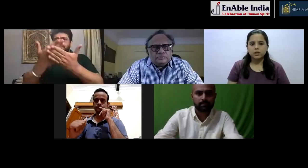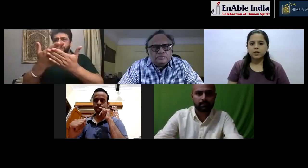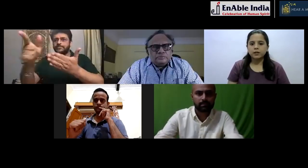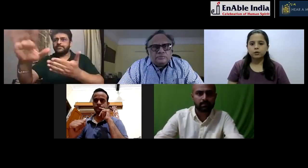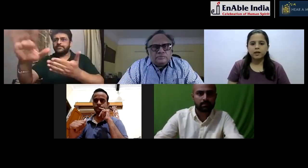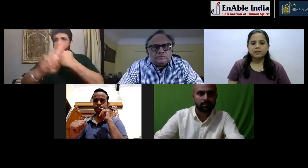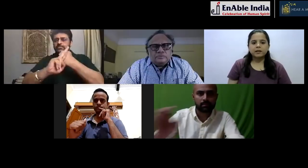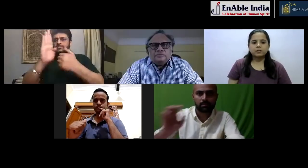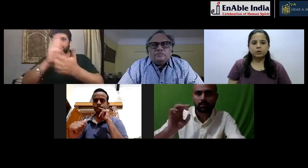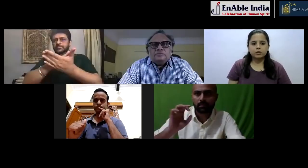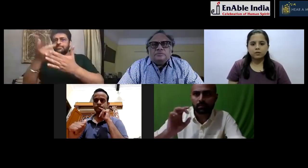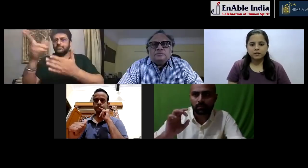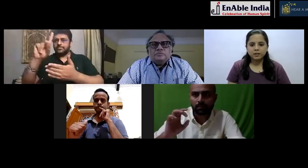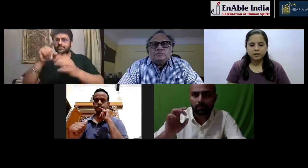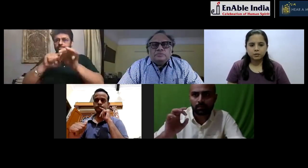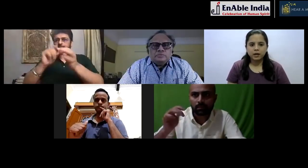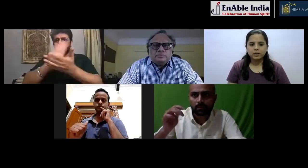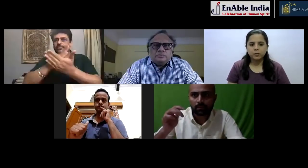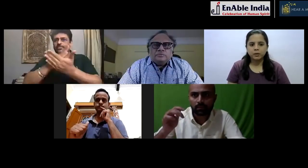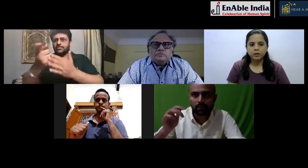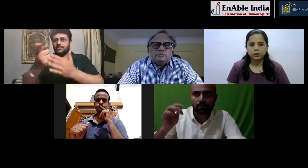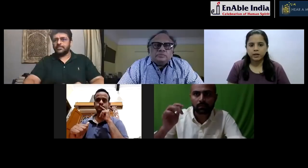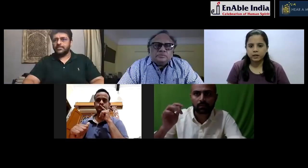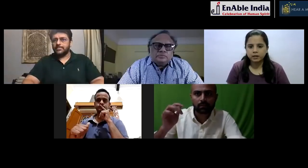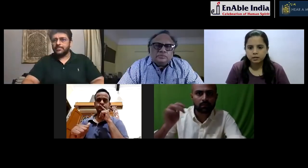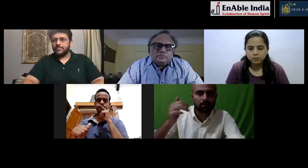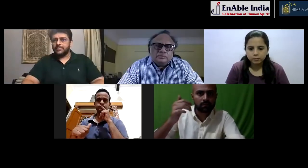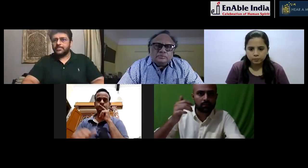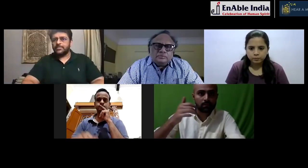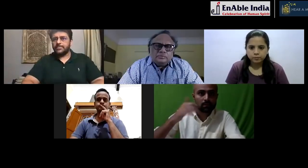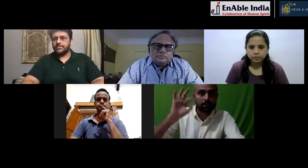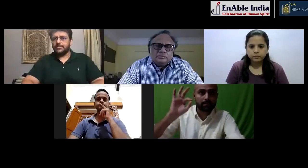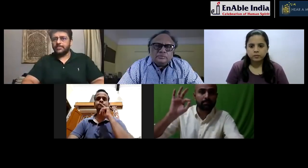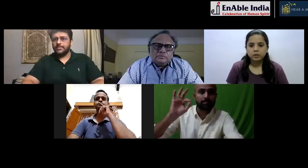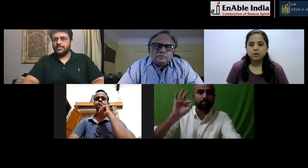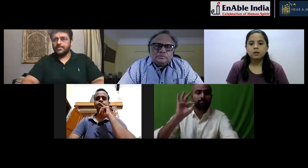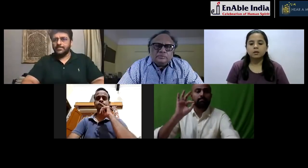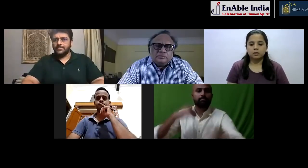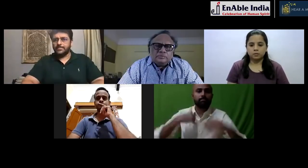Okay, Tushar, can you translate his question once again so that everybody could get it?